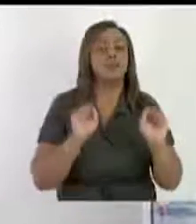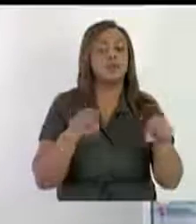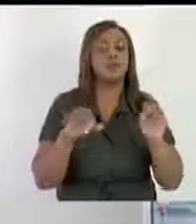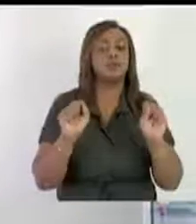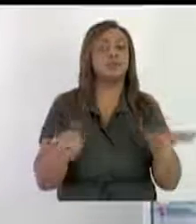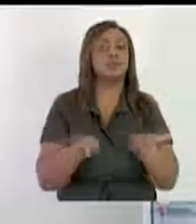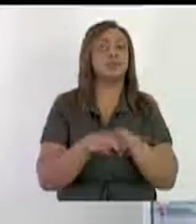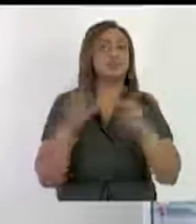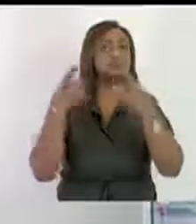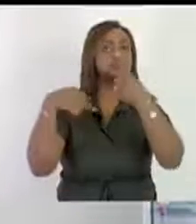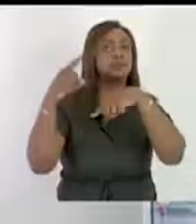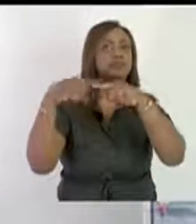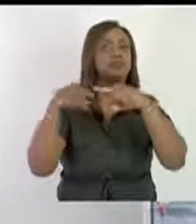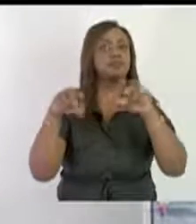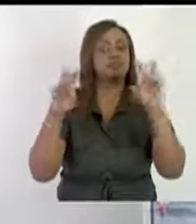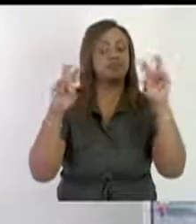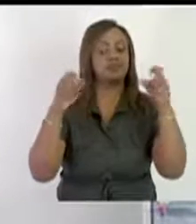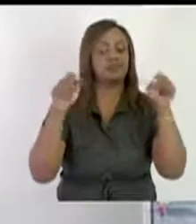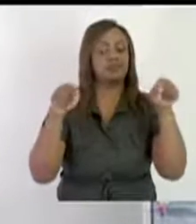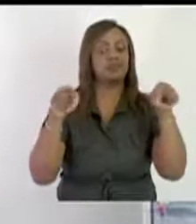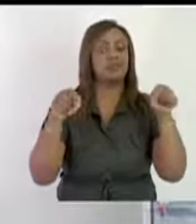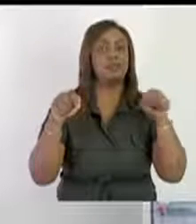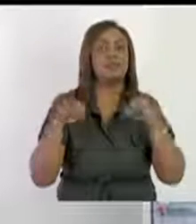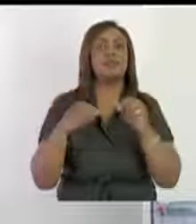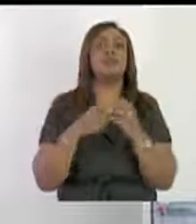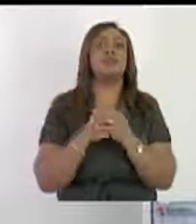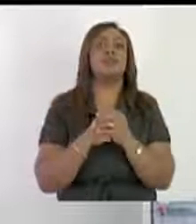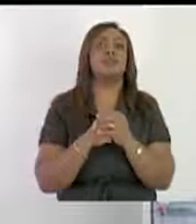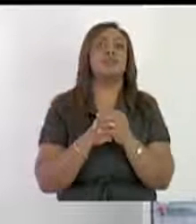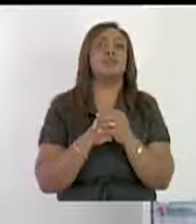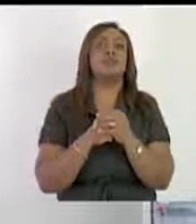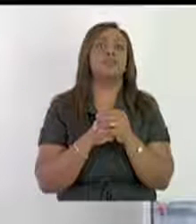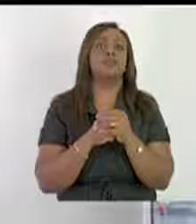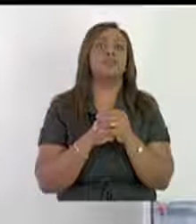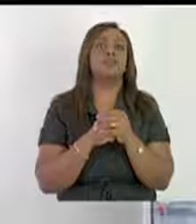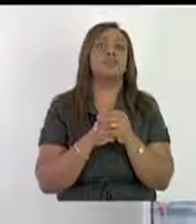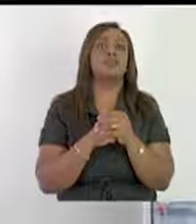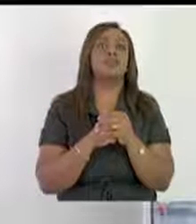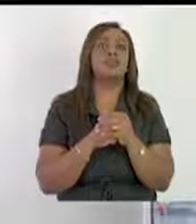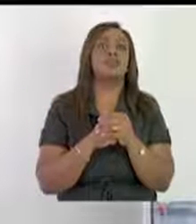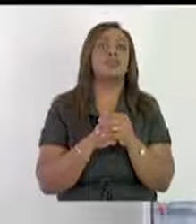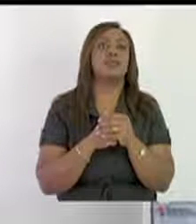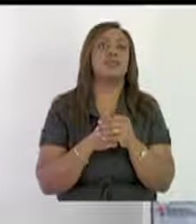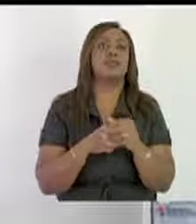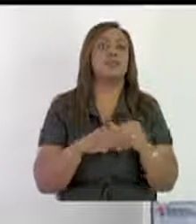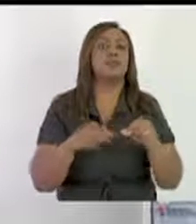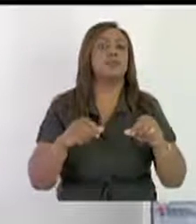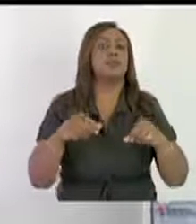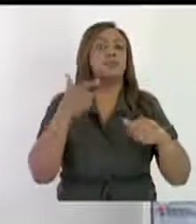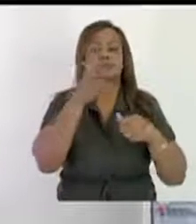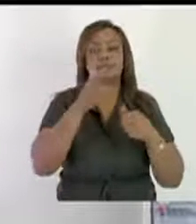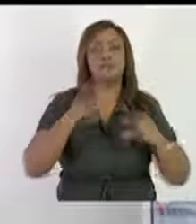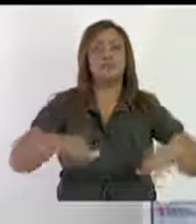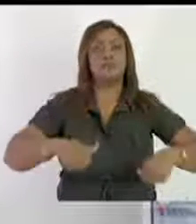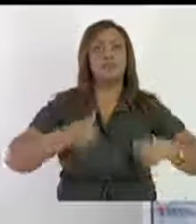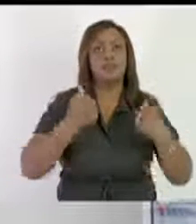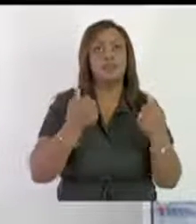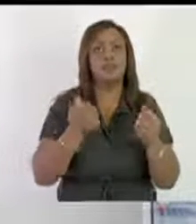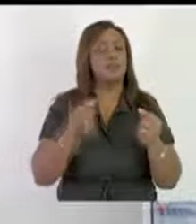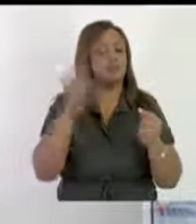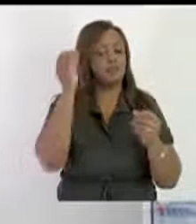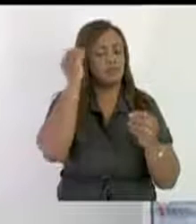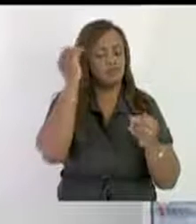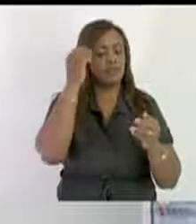Okay, let's quickly recap on our lesson for today, which is sexual health. And then we looked at the methods